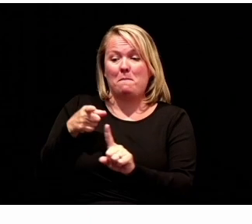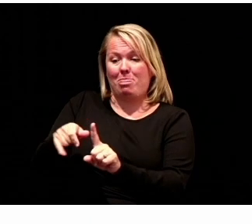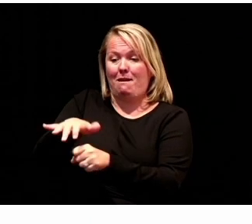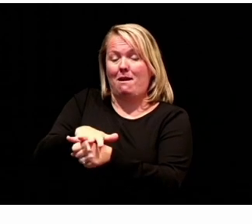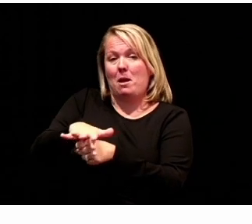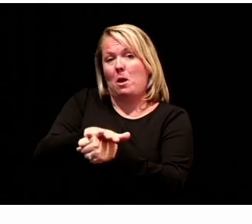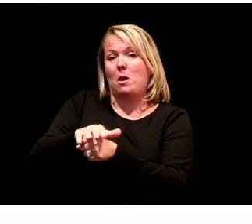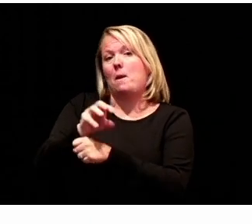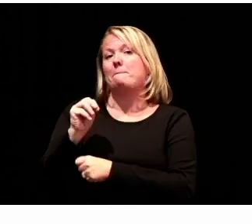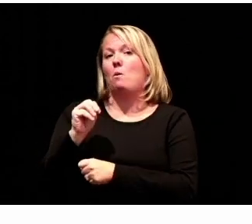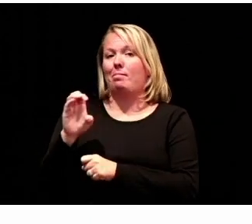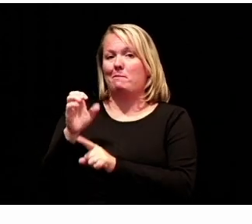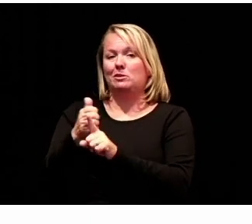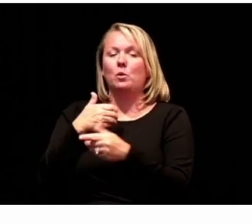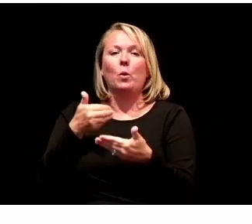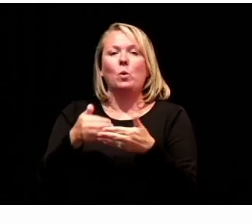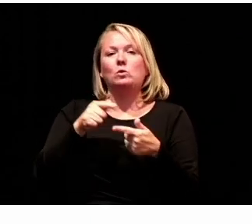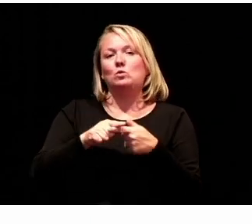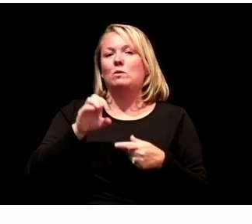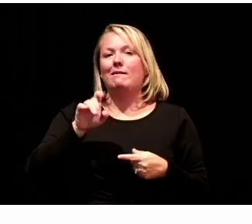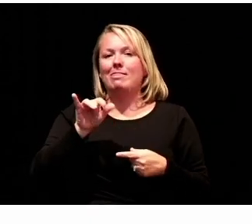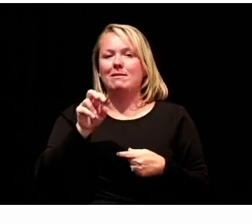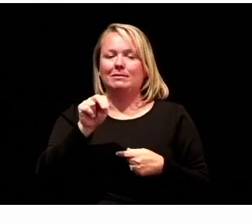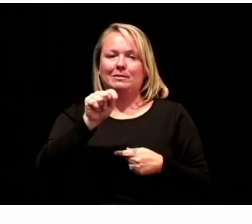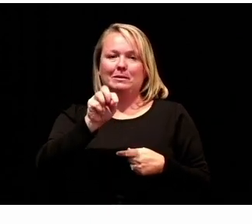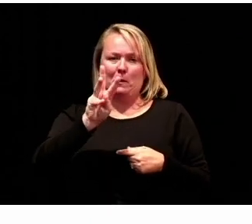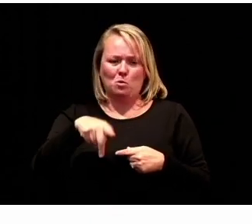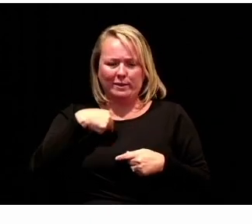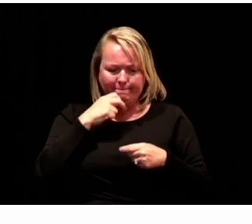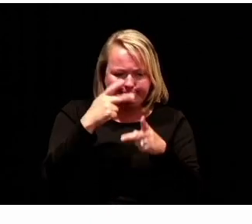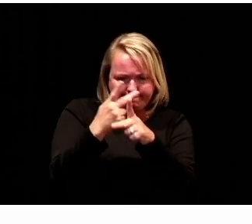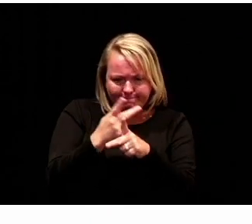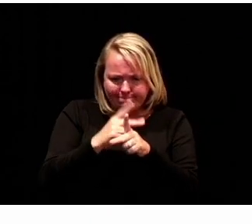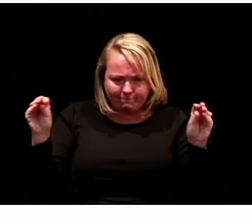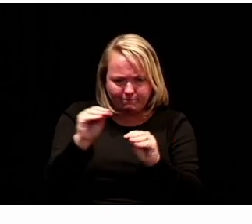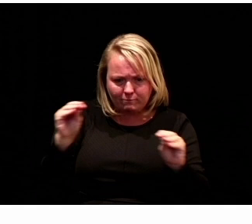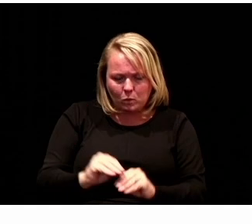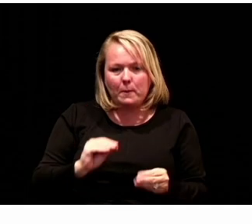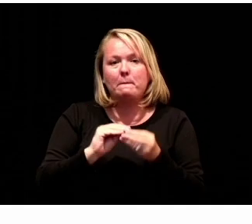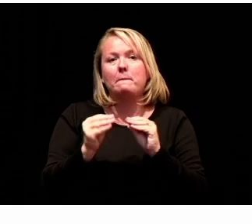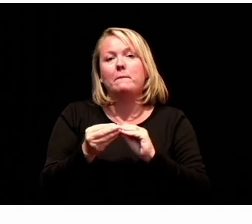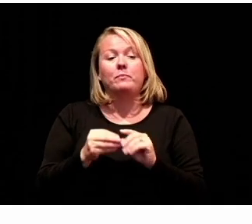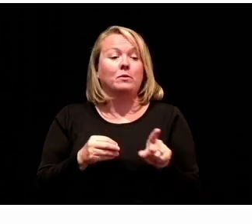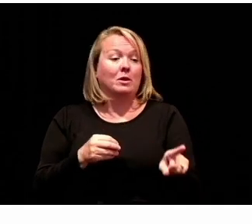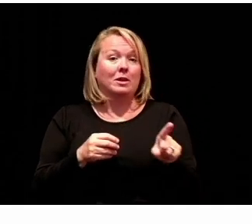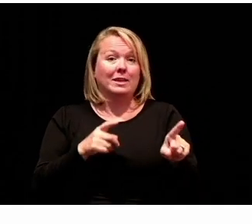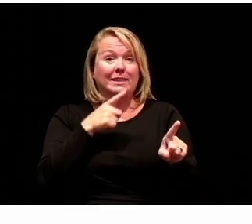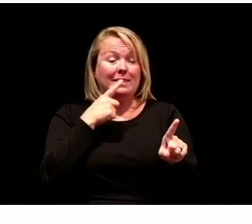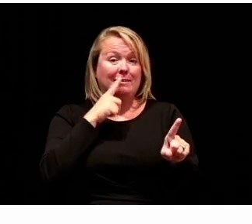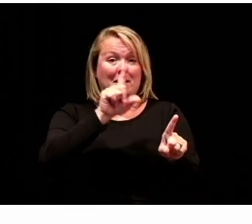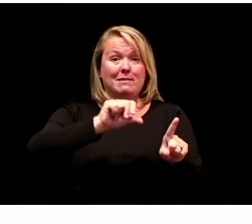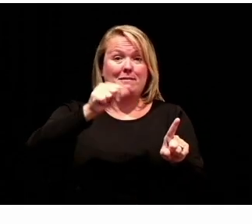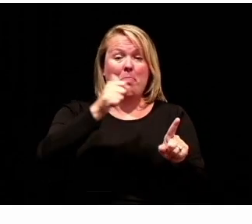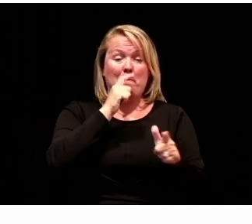21.6, Oakland County, 19%. Within large cities, it's not just a Detroit problem, some people think. Romulus,